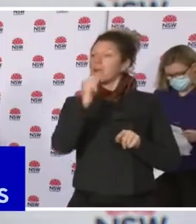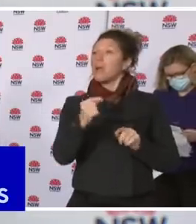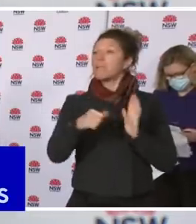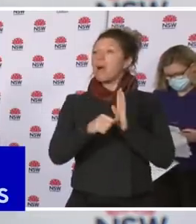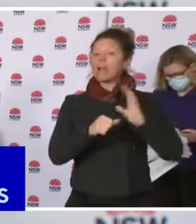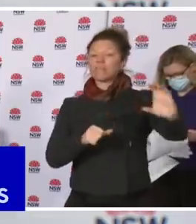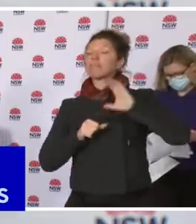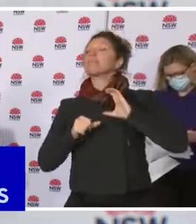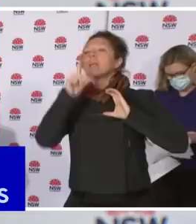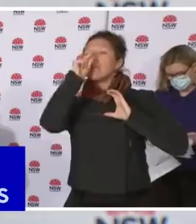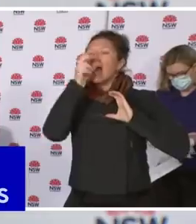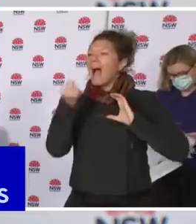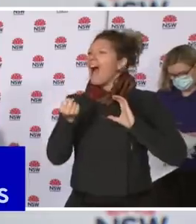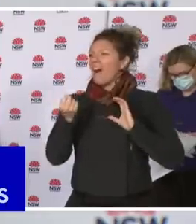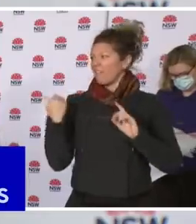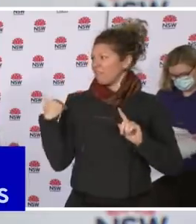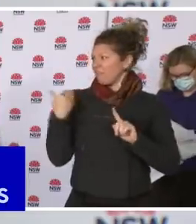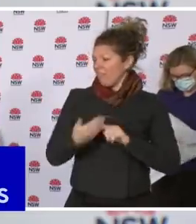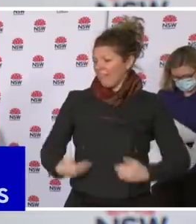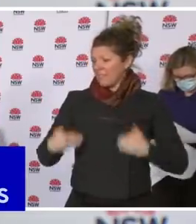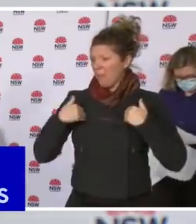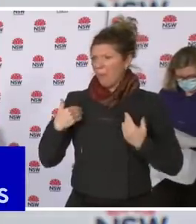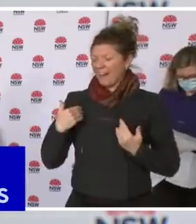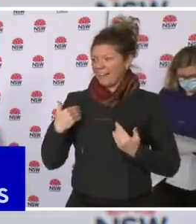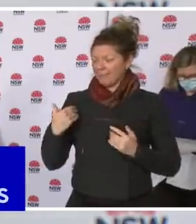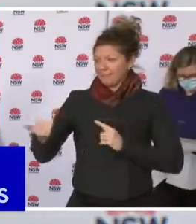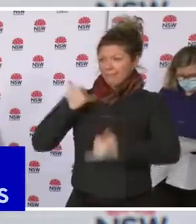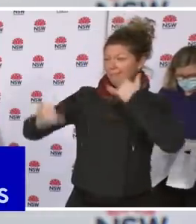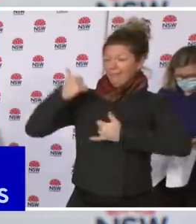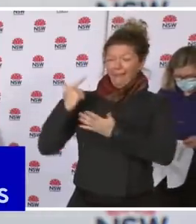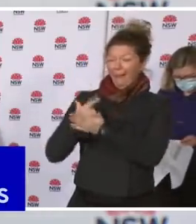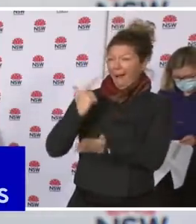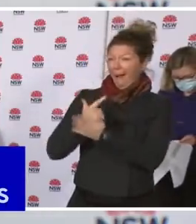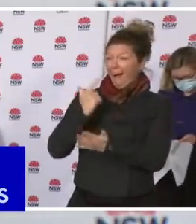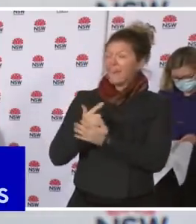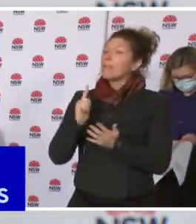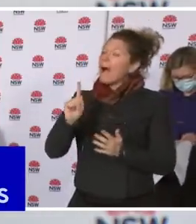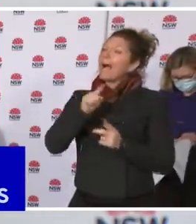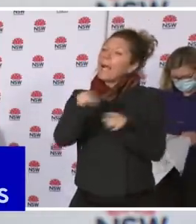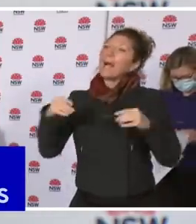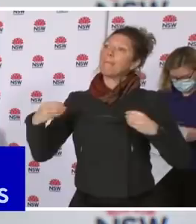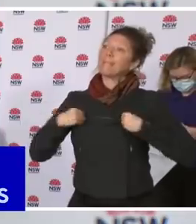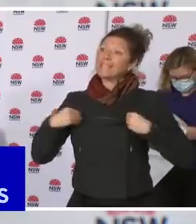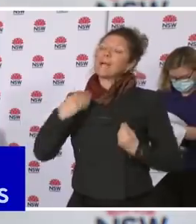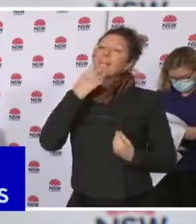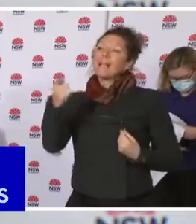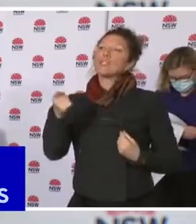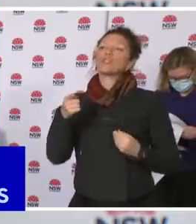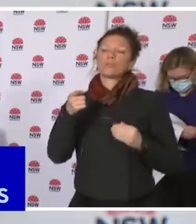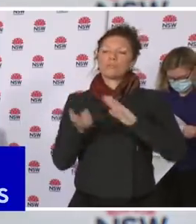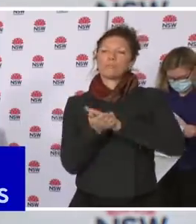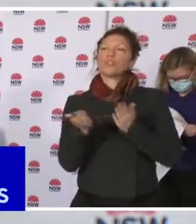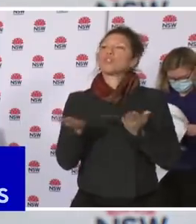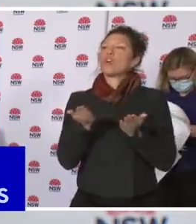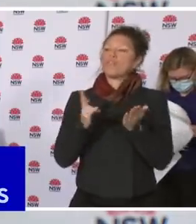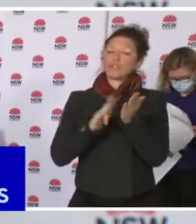already on the phones this morning. And we ask for your patience. But if you're a business, please go to Service New South Wales to get the assistance you need